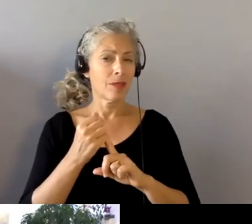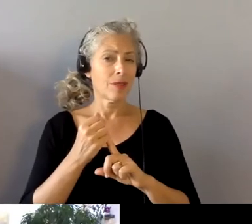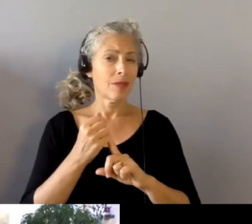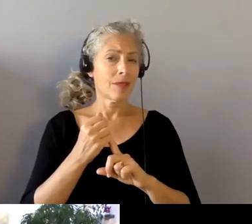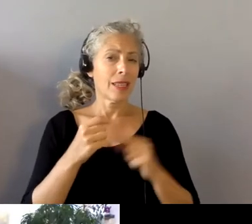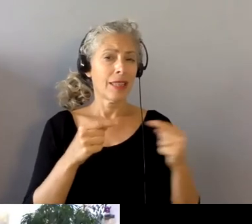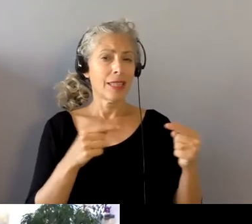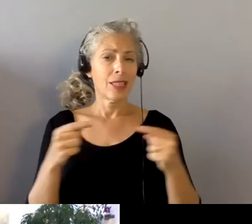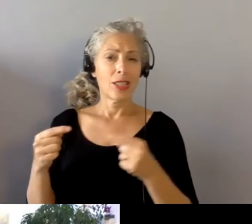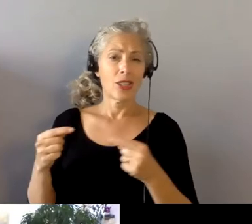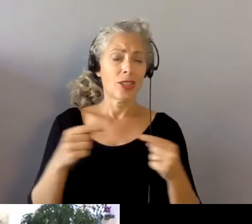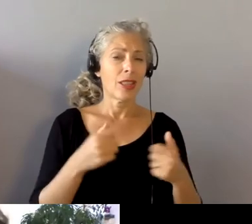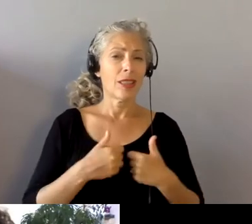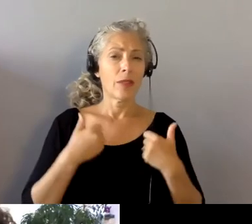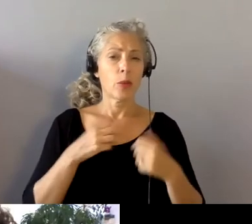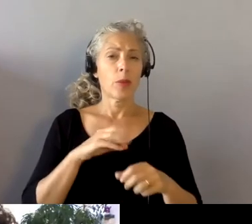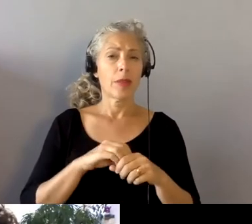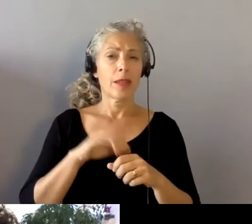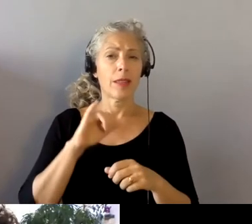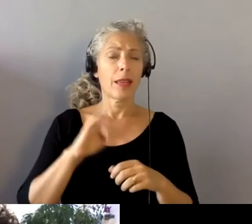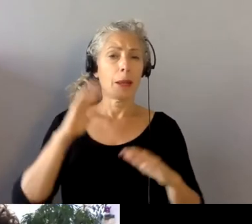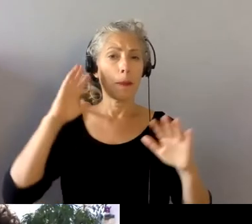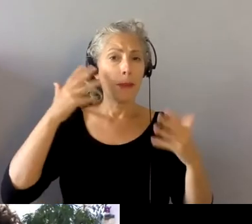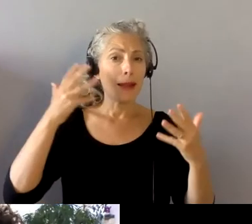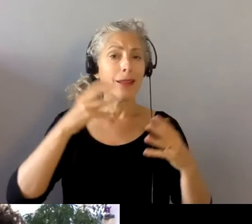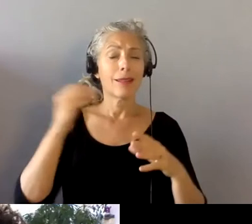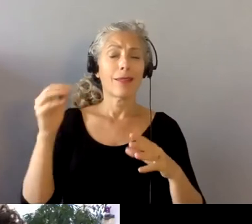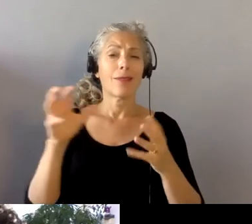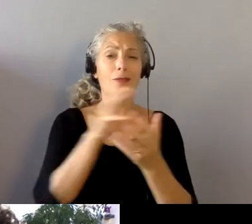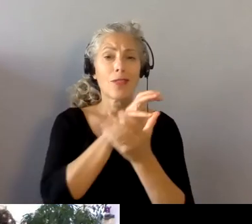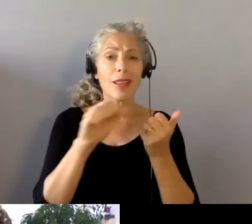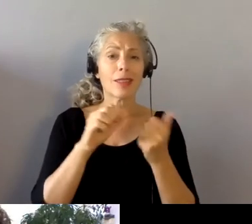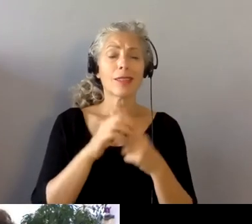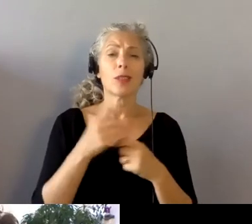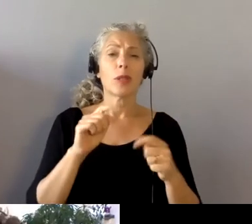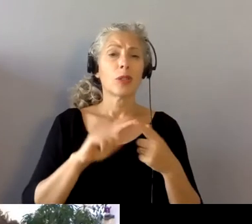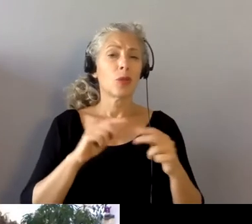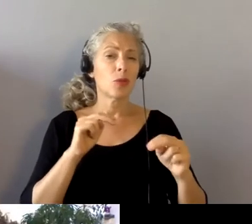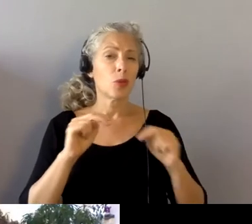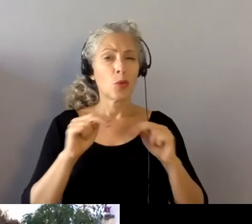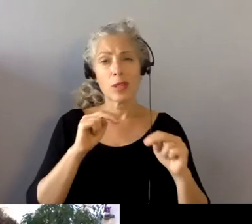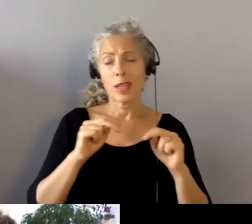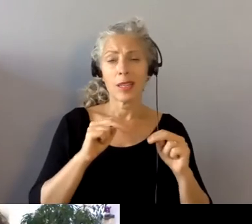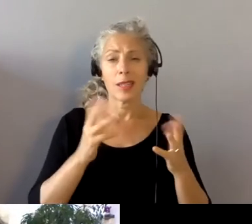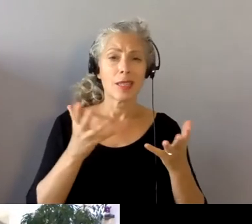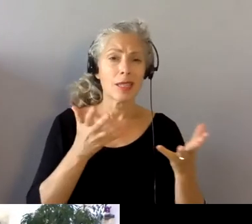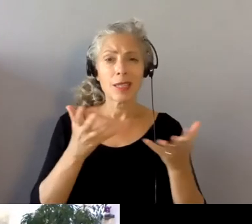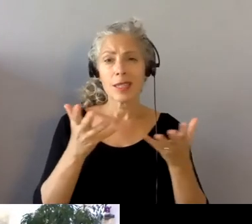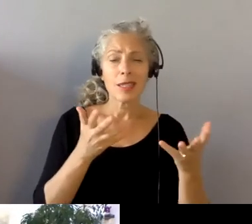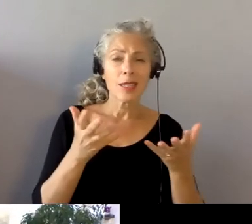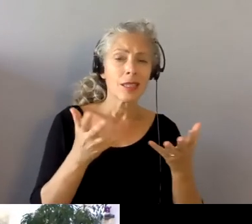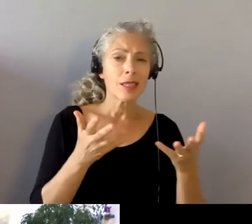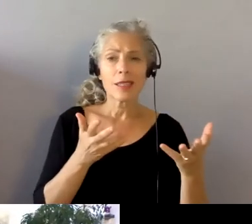tension of constantly living within that madness and violence and negotiating that is part of